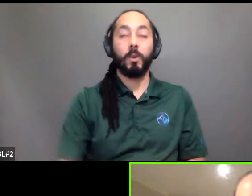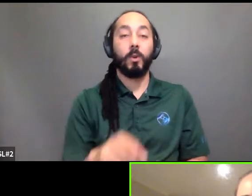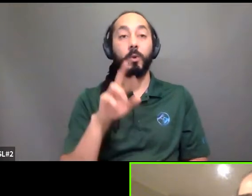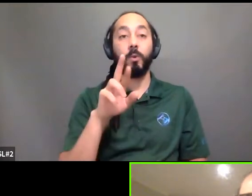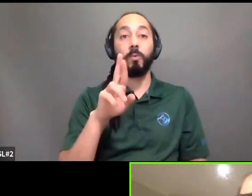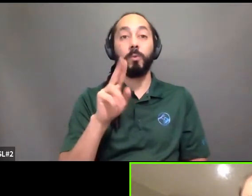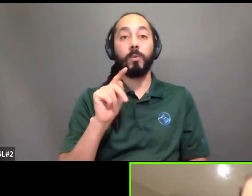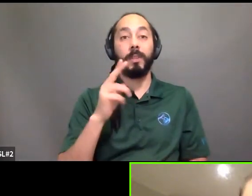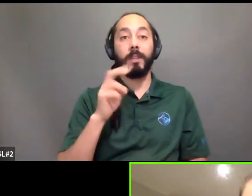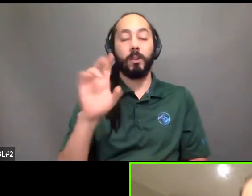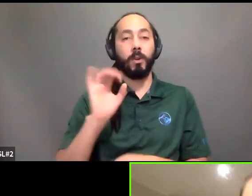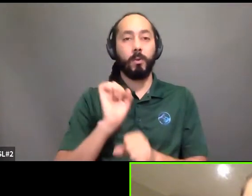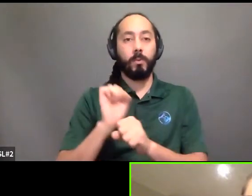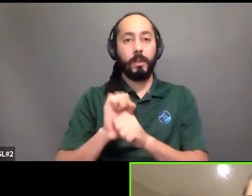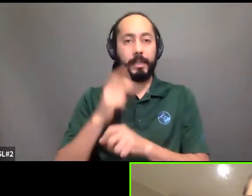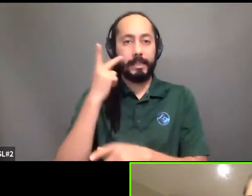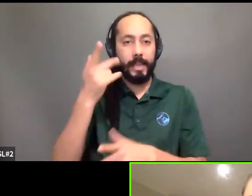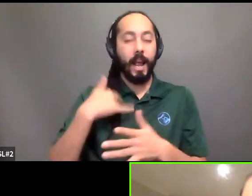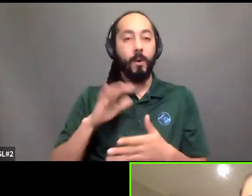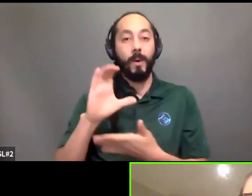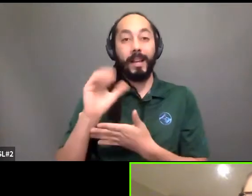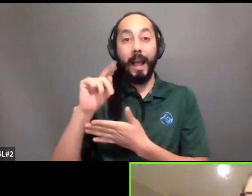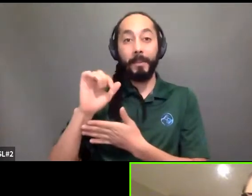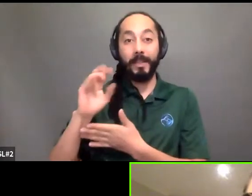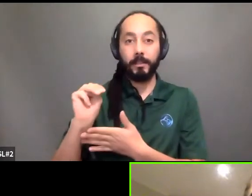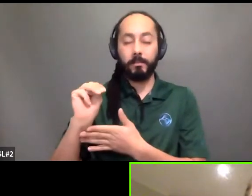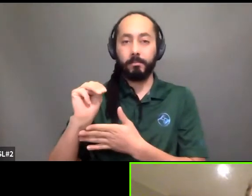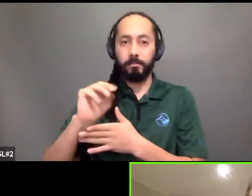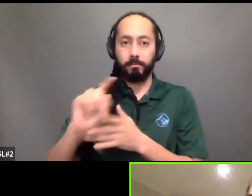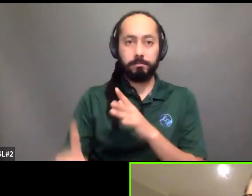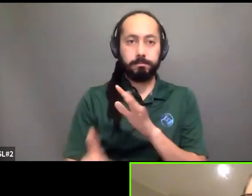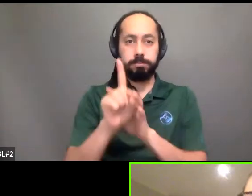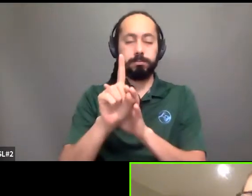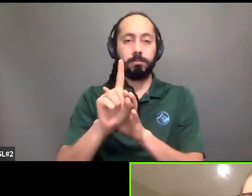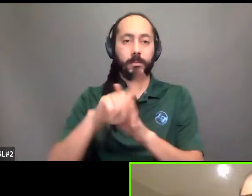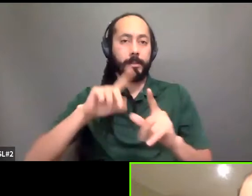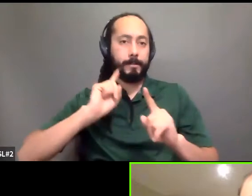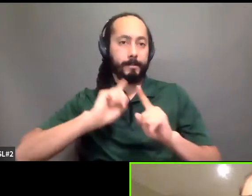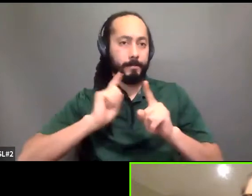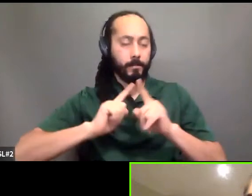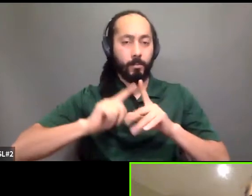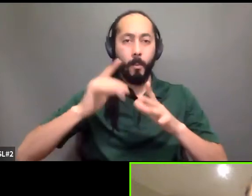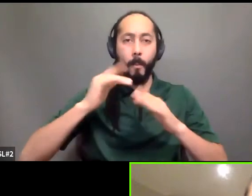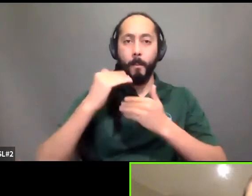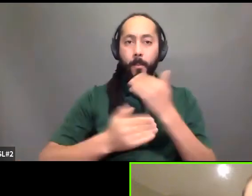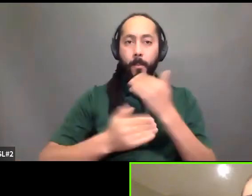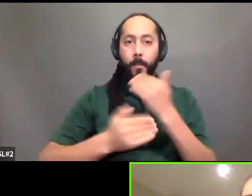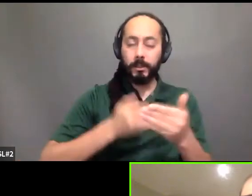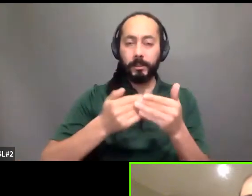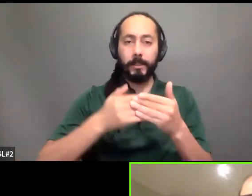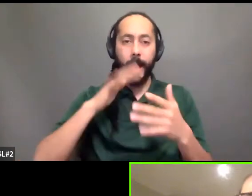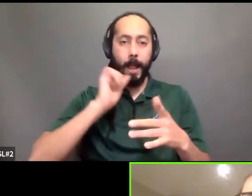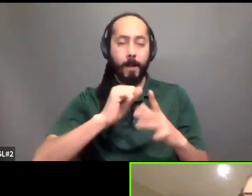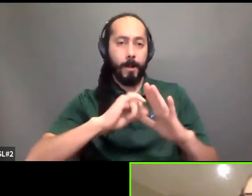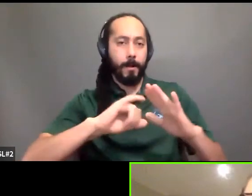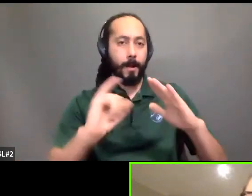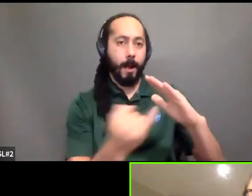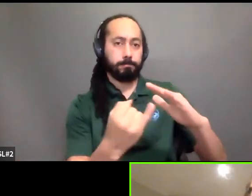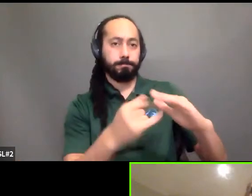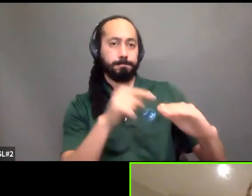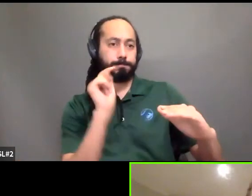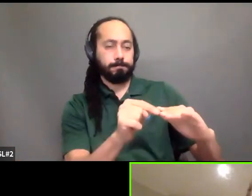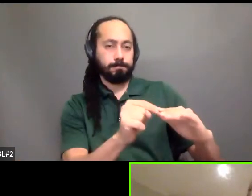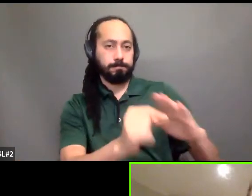materially through site-specific, historically conditioned processes of containment and specifically the role of